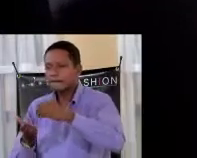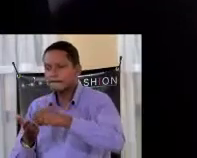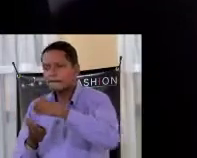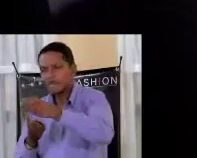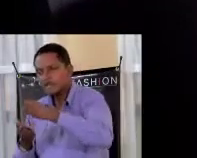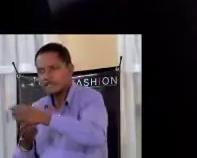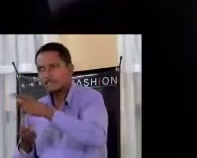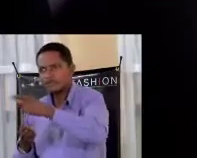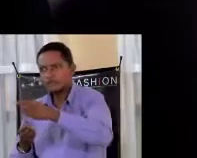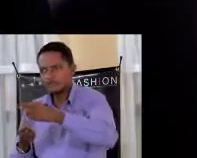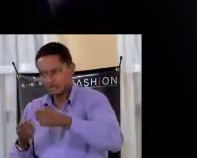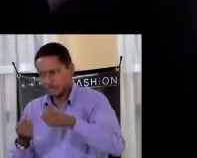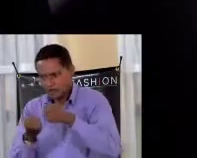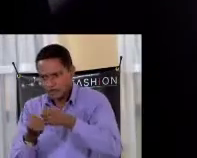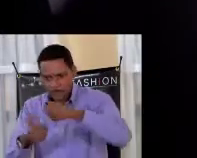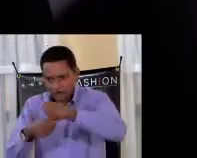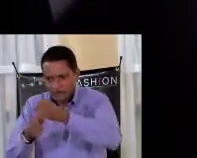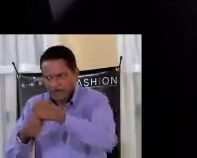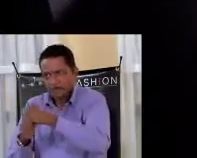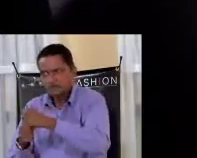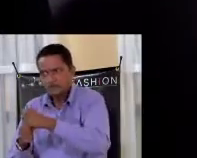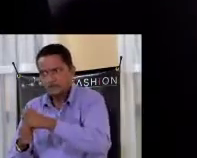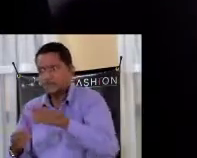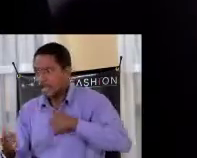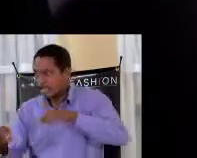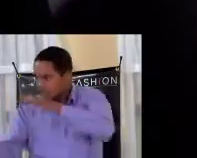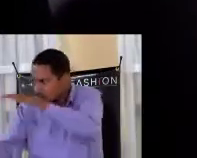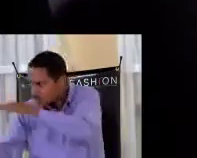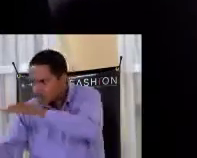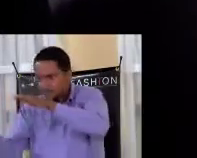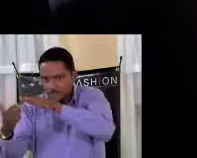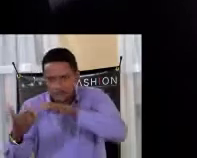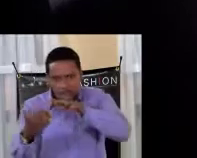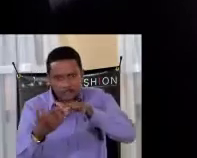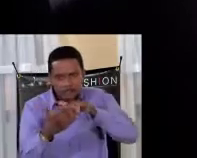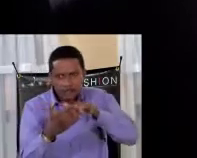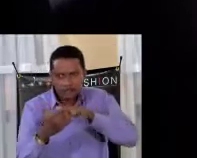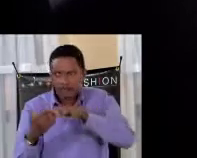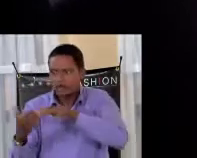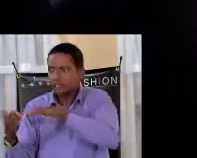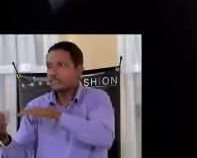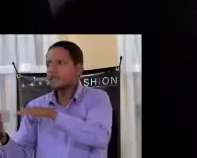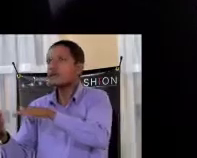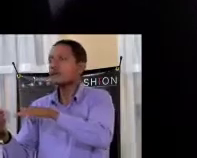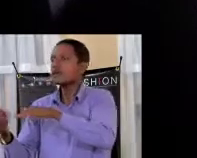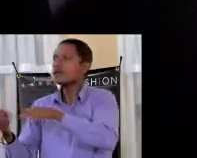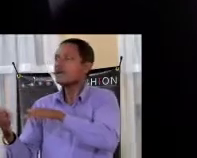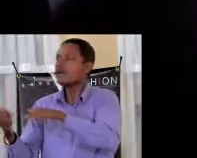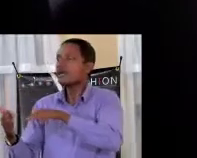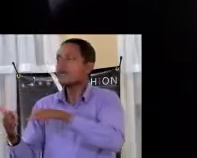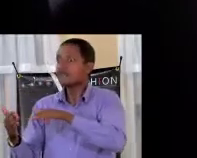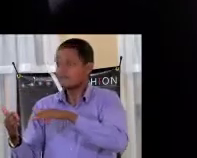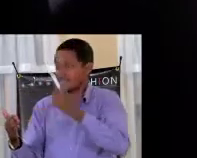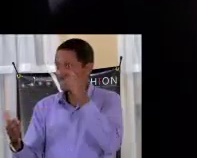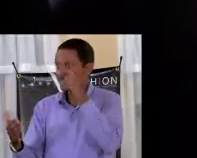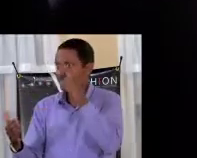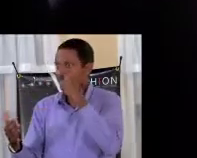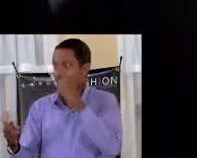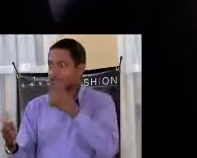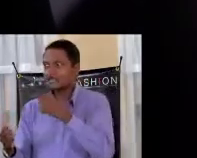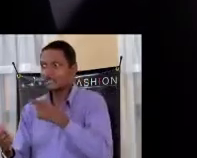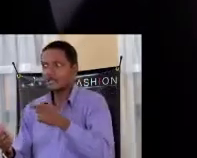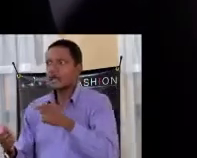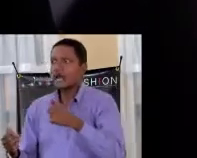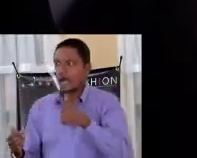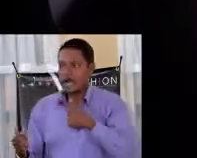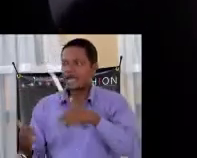at values that didn't match what you was telling me that I should pay. And in other words, it